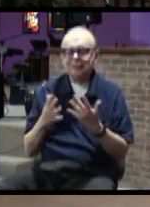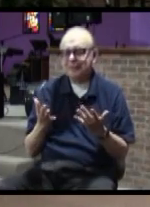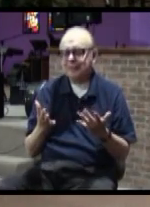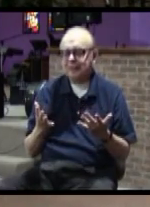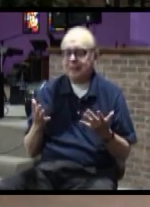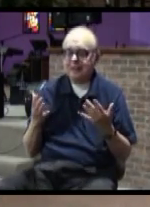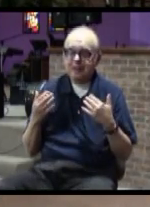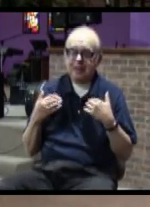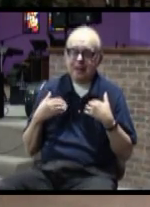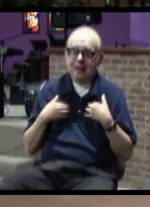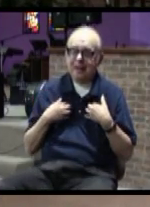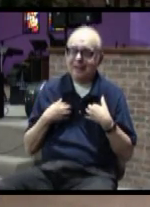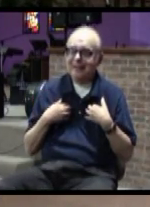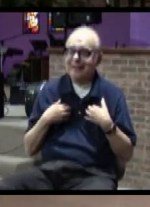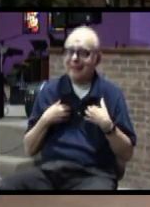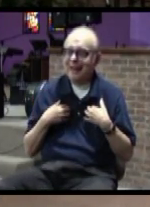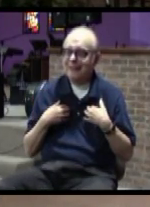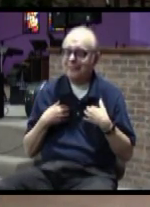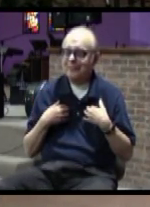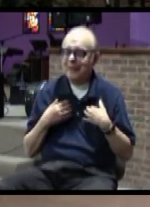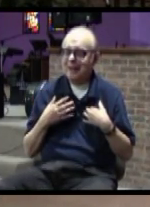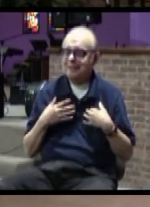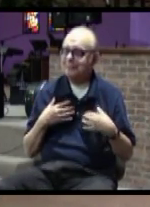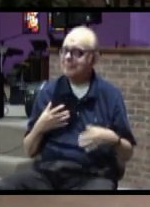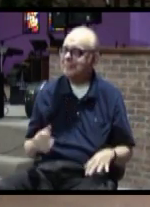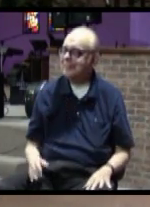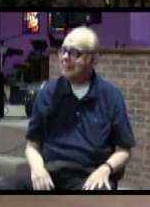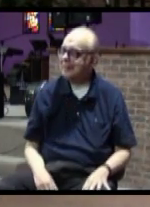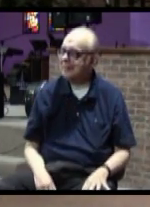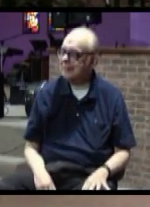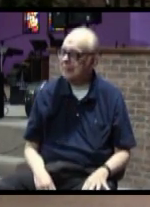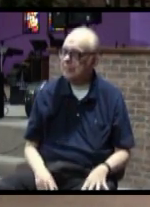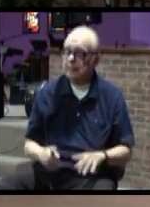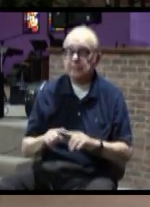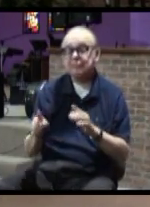somewhere. I'm just flat out old, okay?